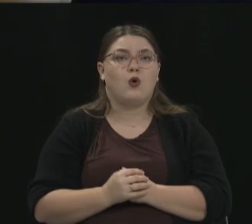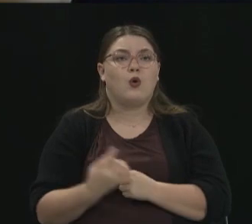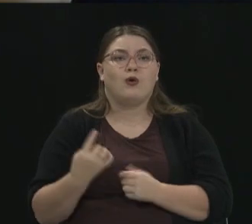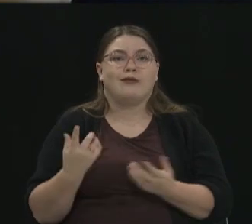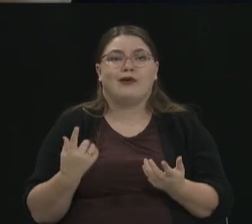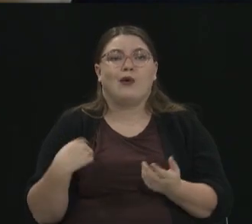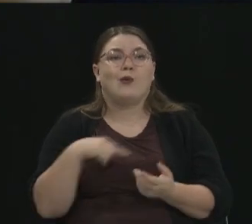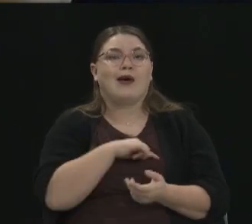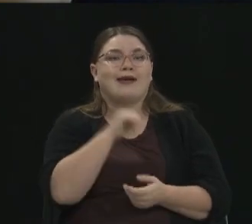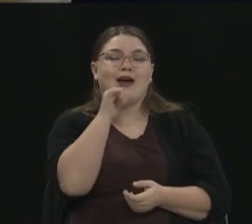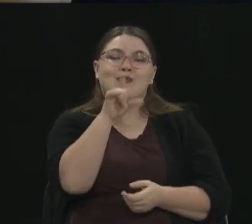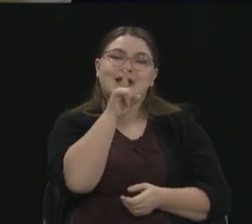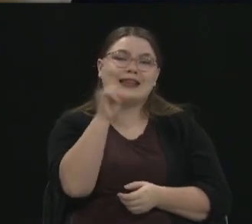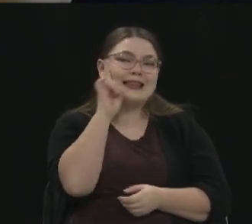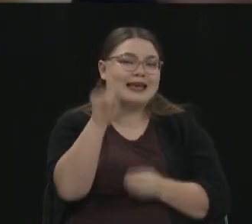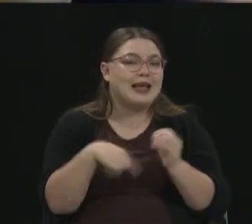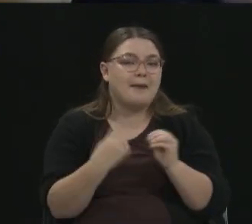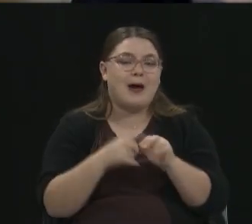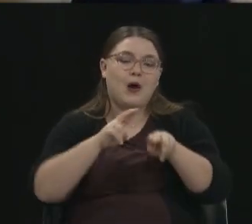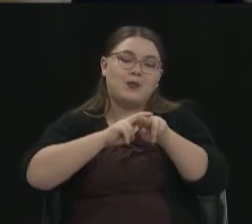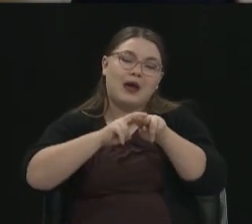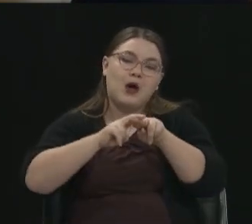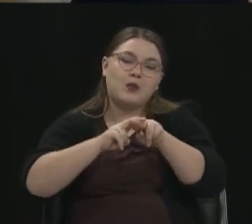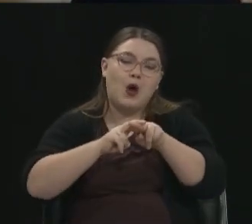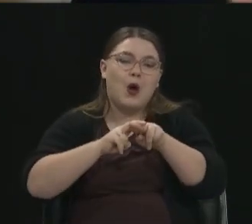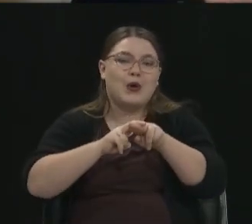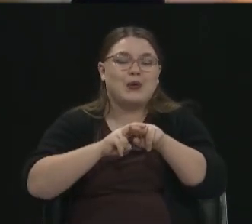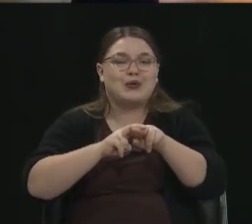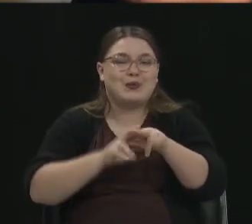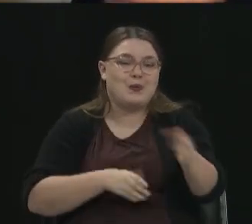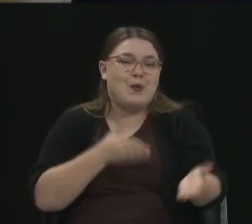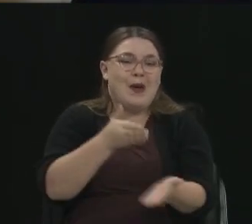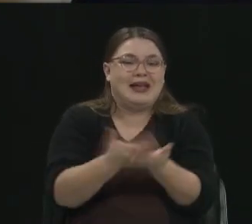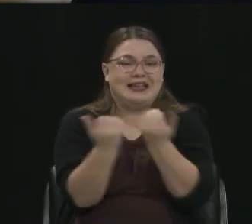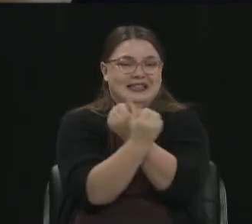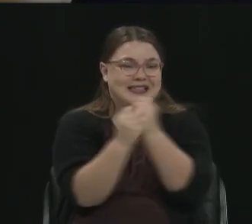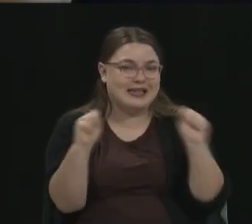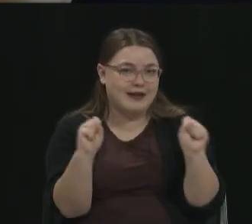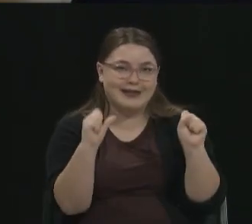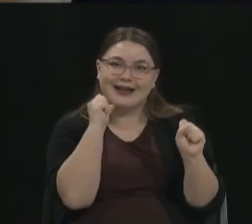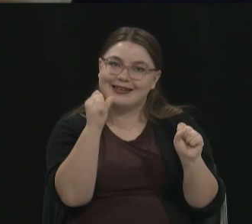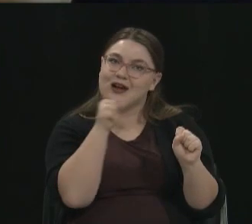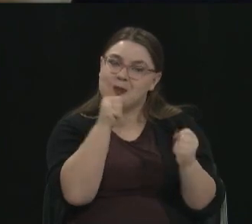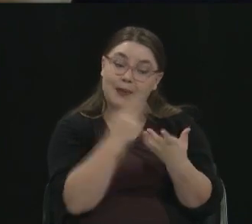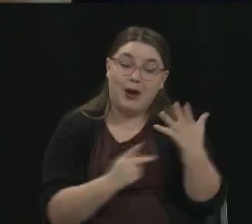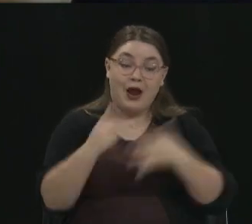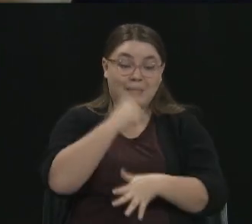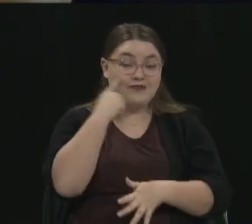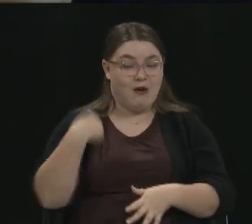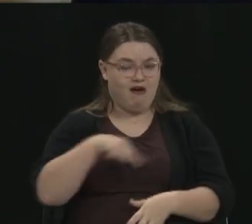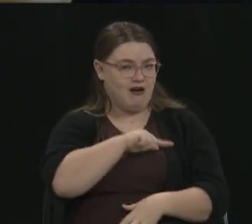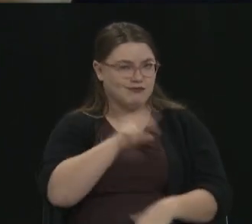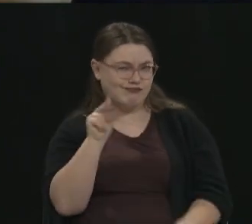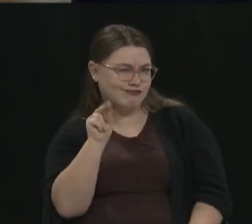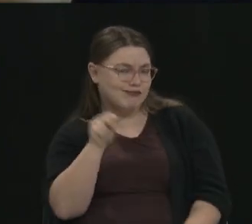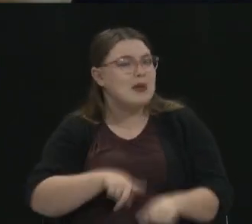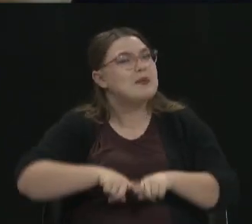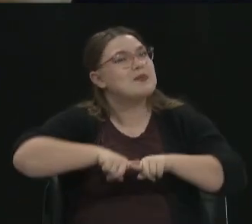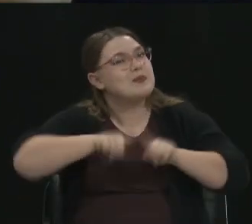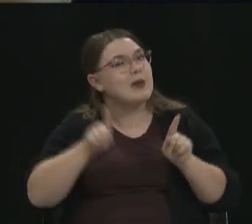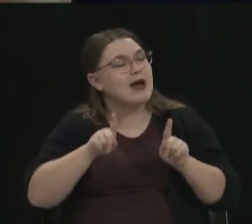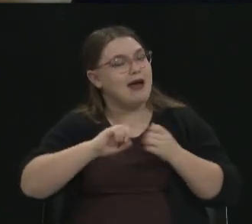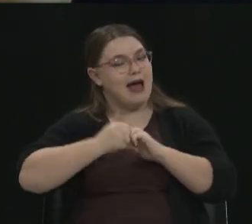braking safety. That's not up there. And so you can imagine how you could shape that